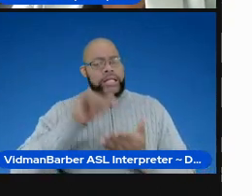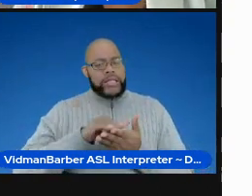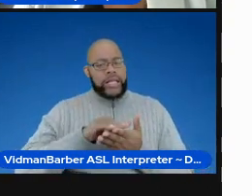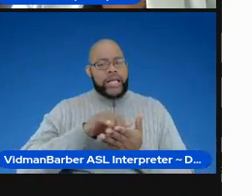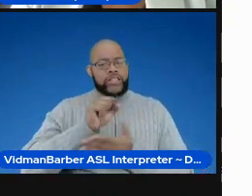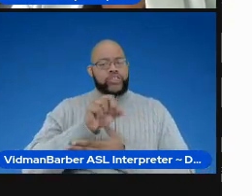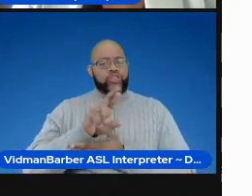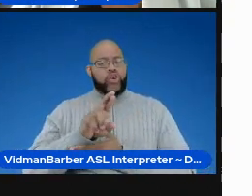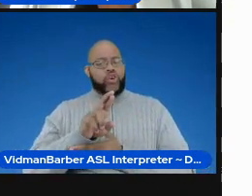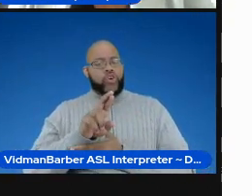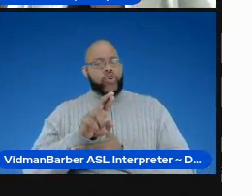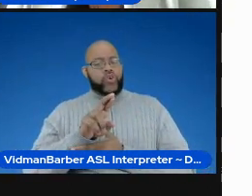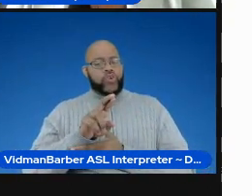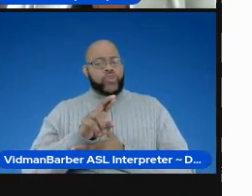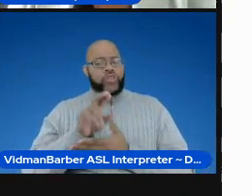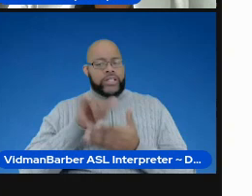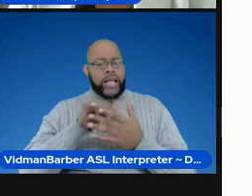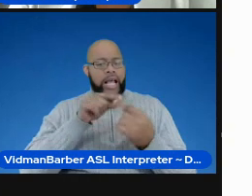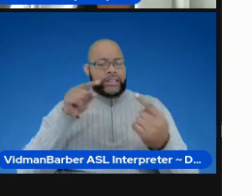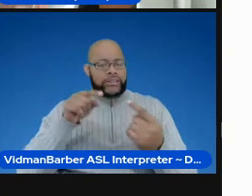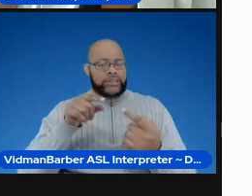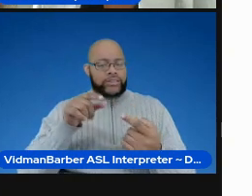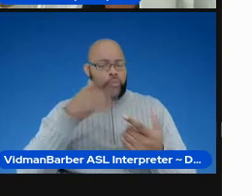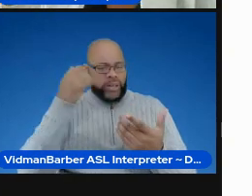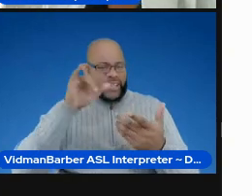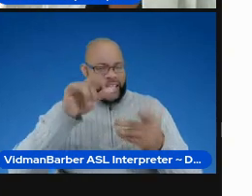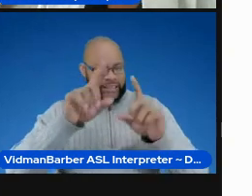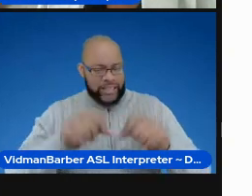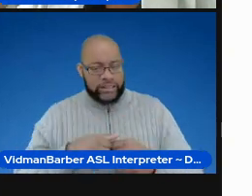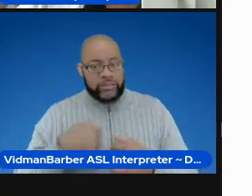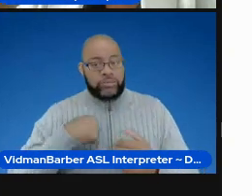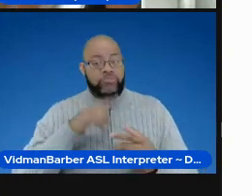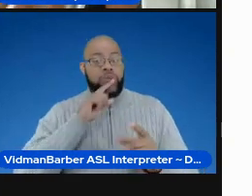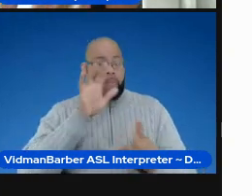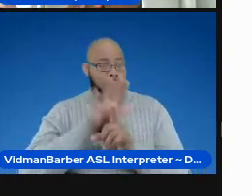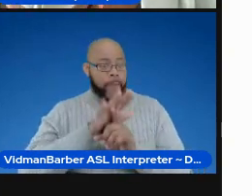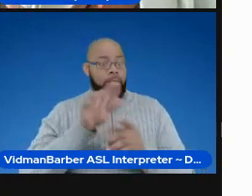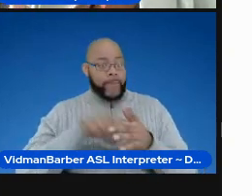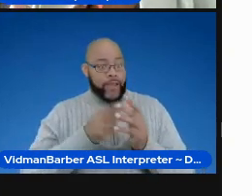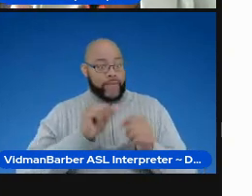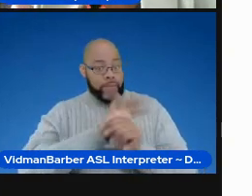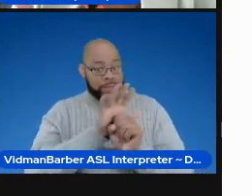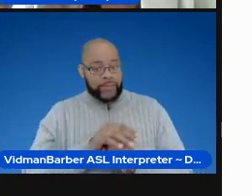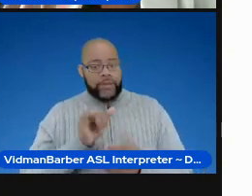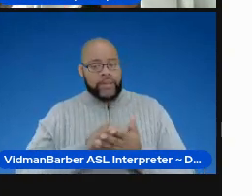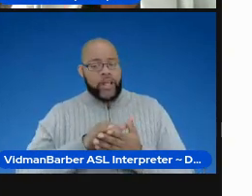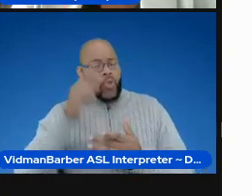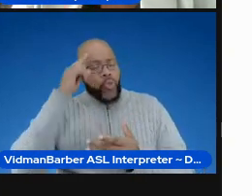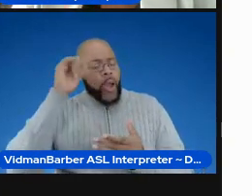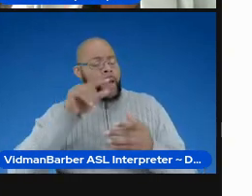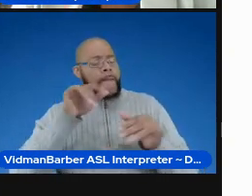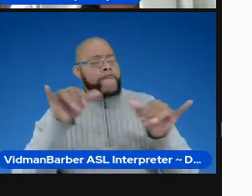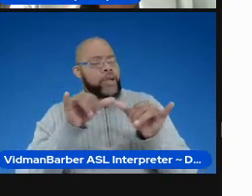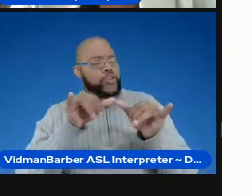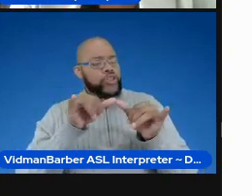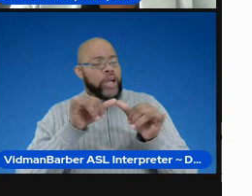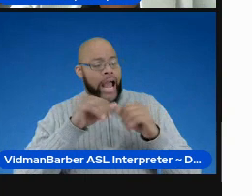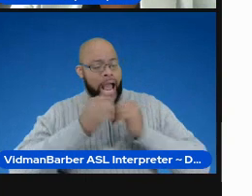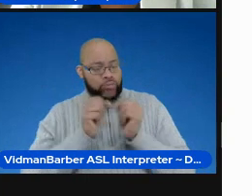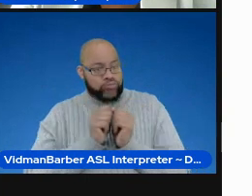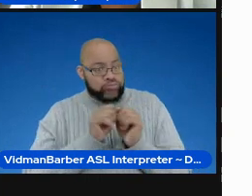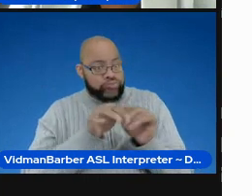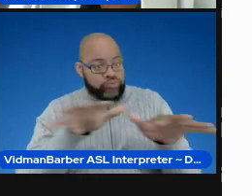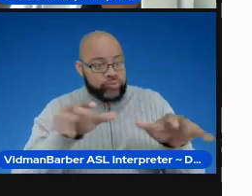These, as I mentioned, were popular at the beginning of the pandemic. And the thought was to measure the extent of transmission in